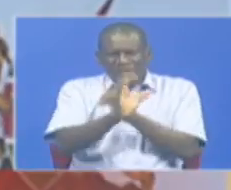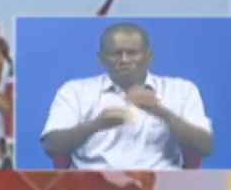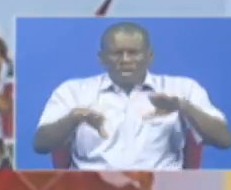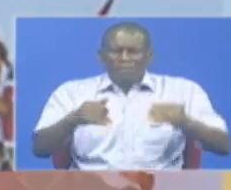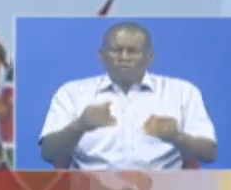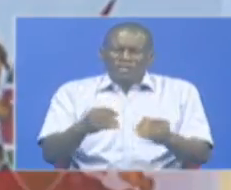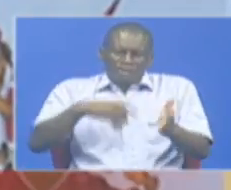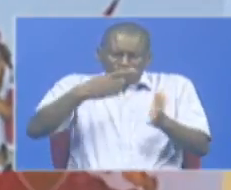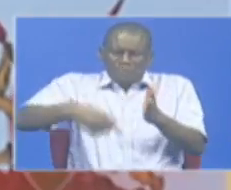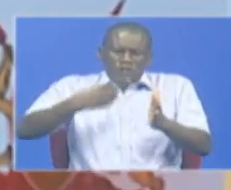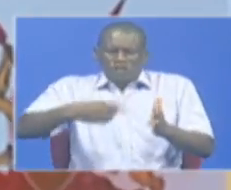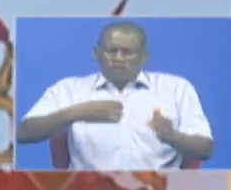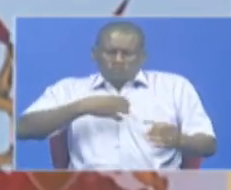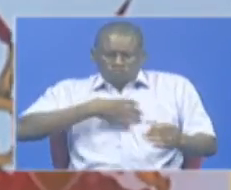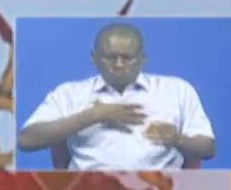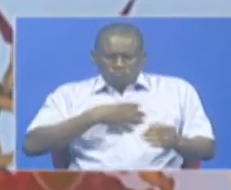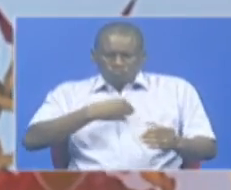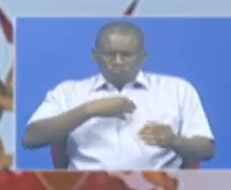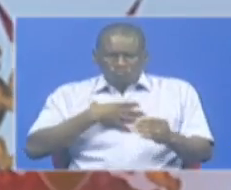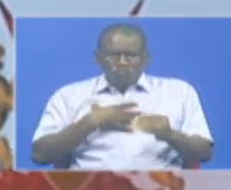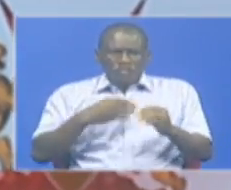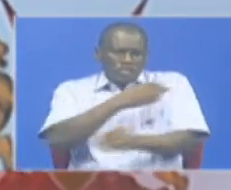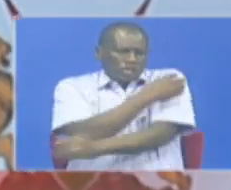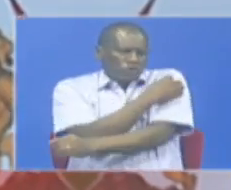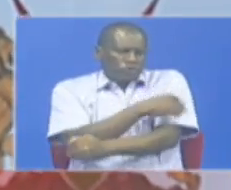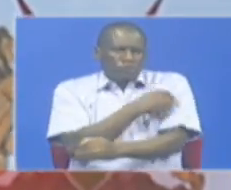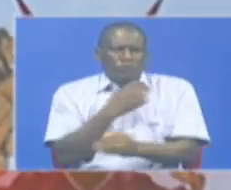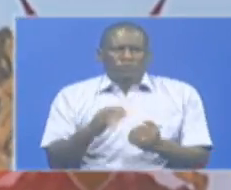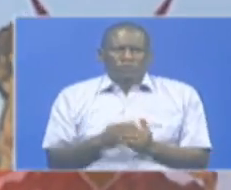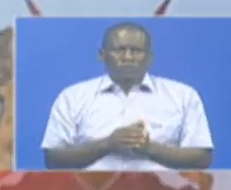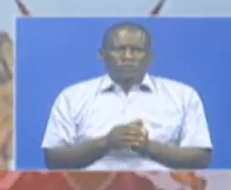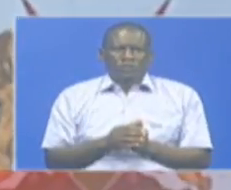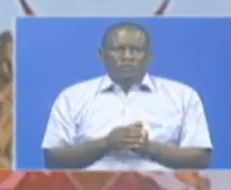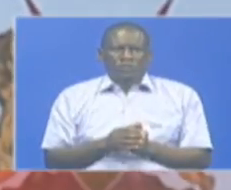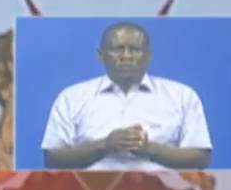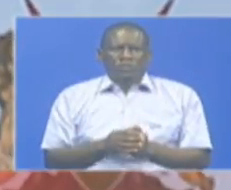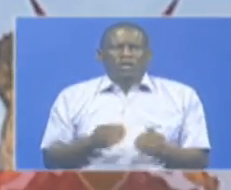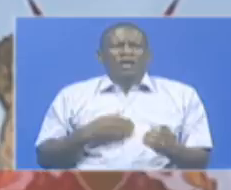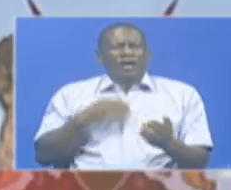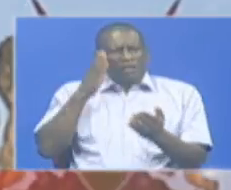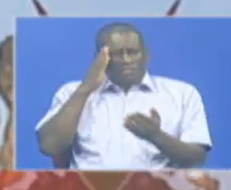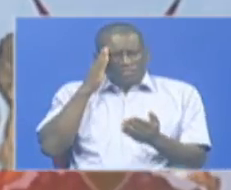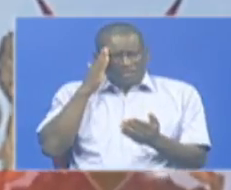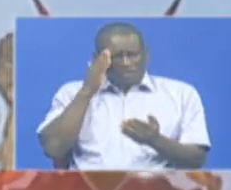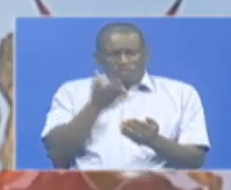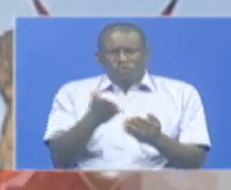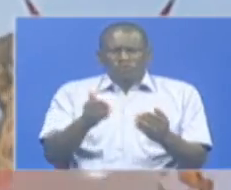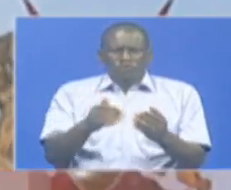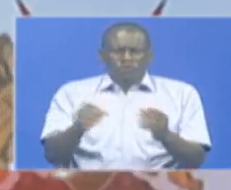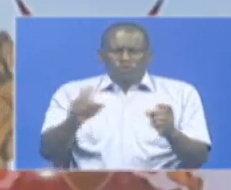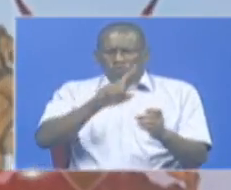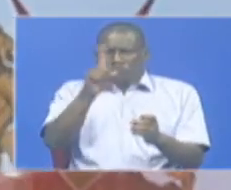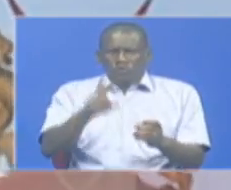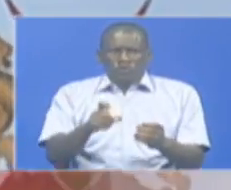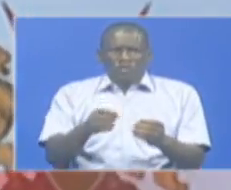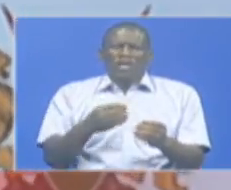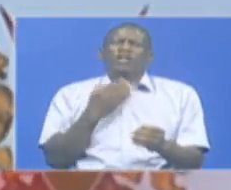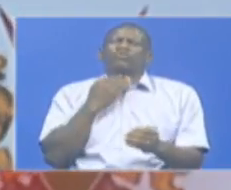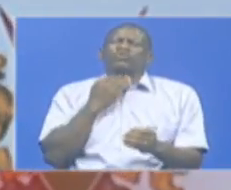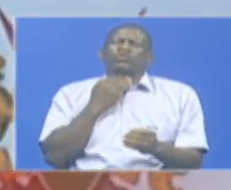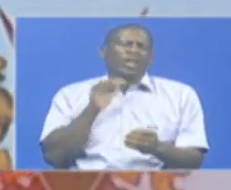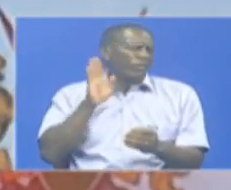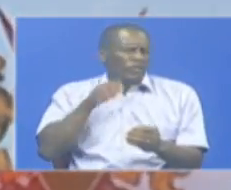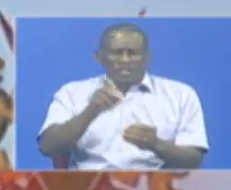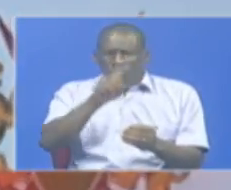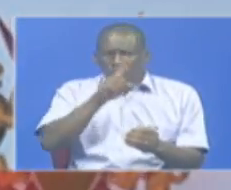ventilators in the hospitals and isolation centers? Right. I think I'll grab those questions and I'll ask